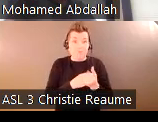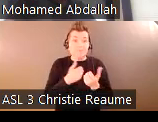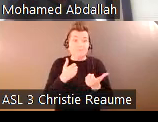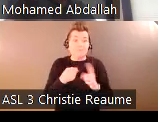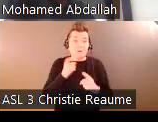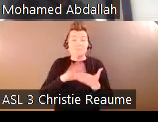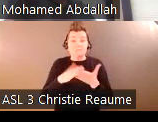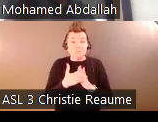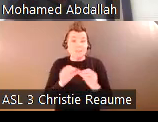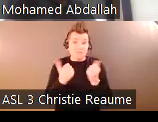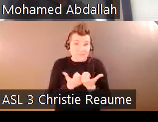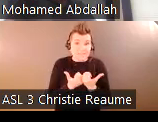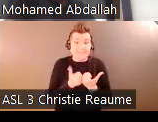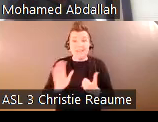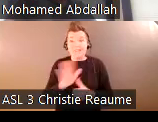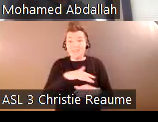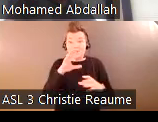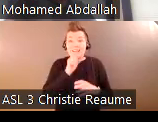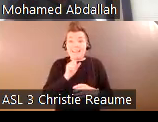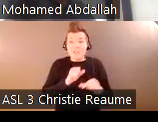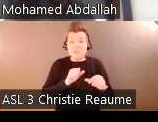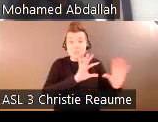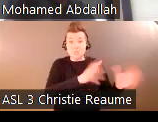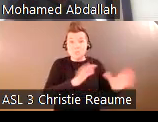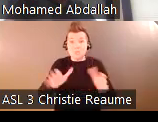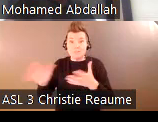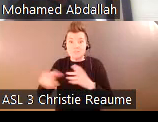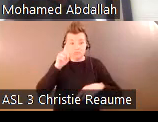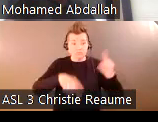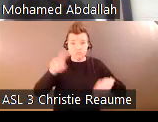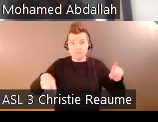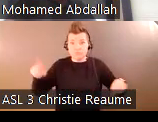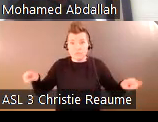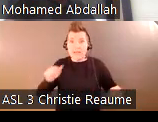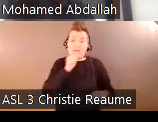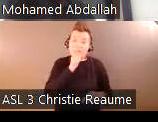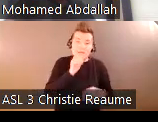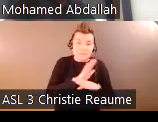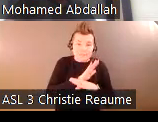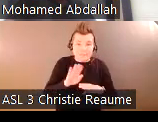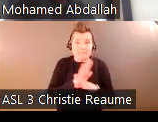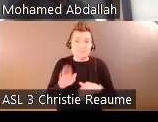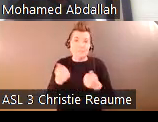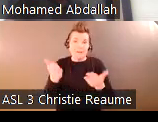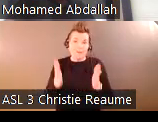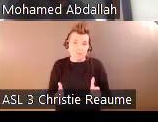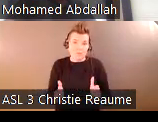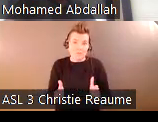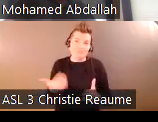different age groups, which led some of the big housing providers, private business housing providers, turn